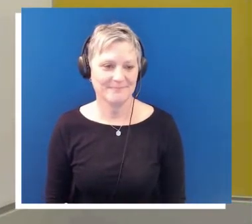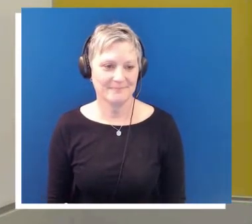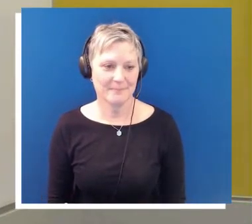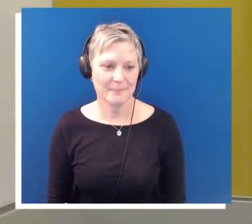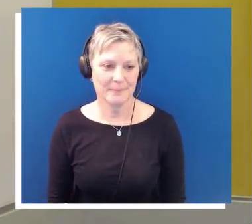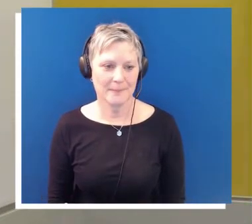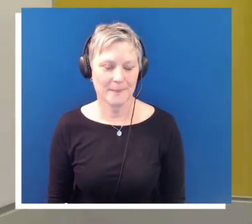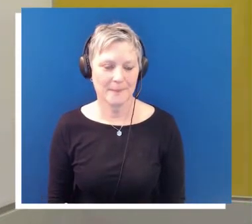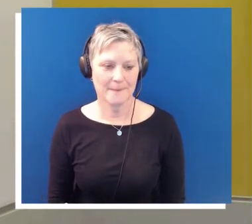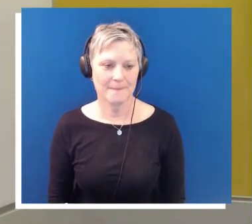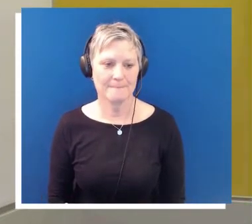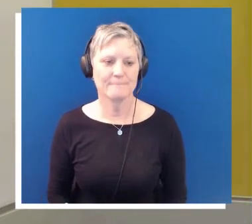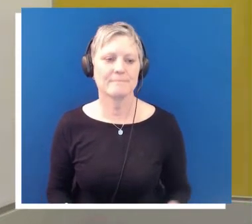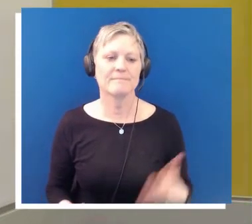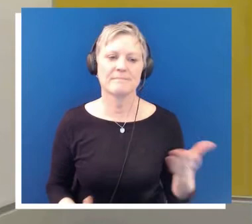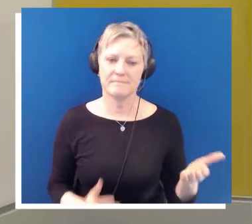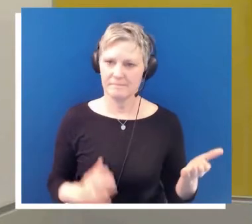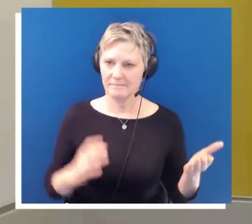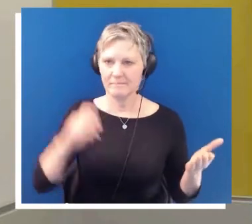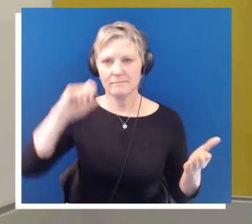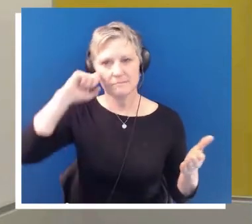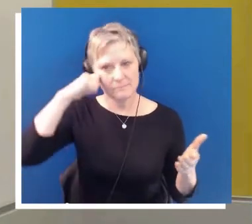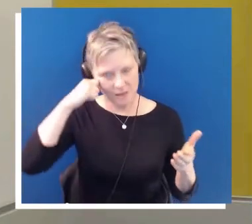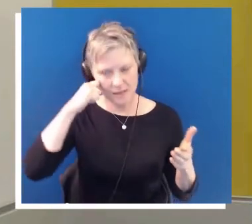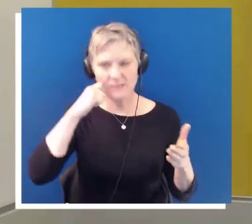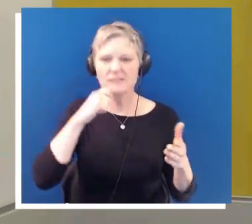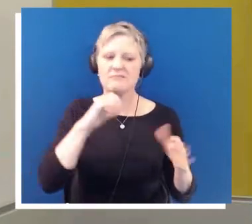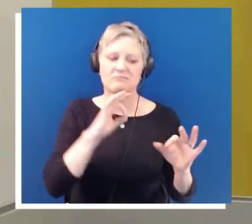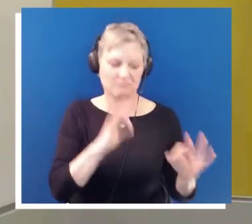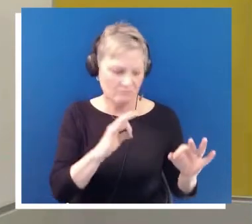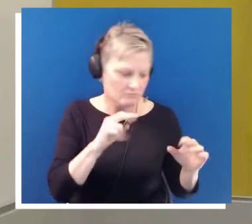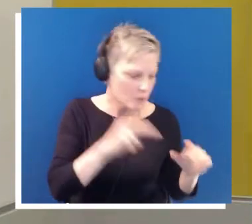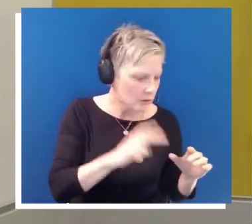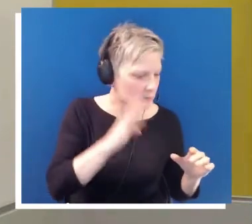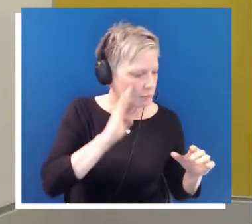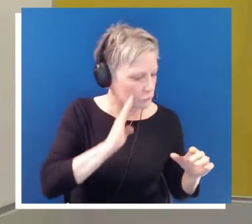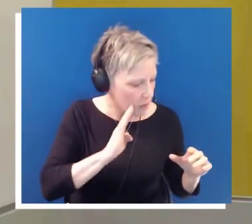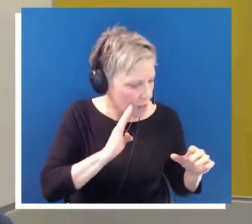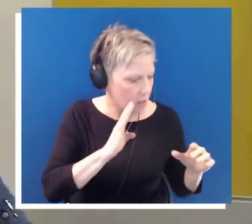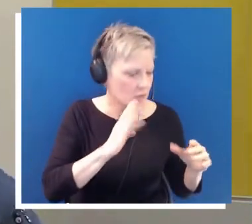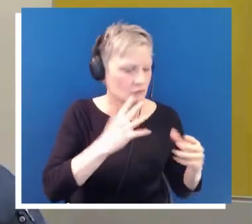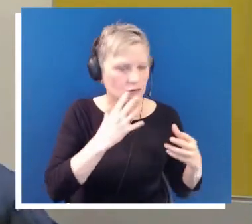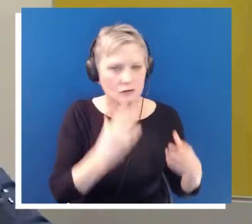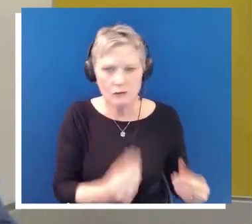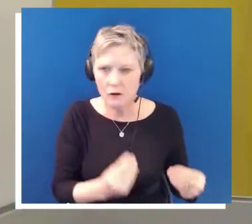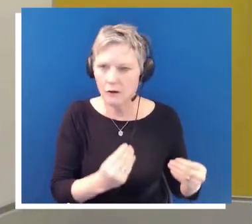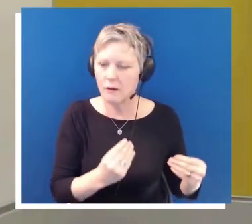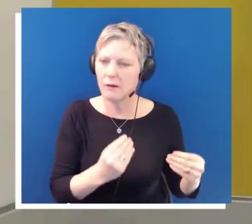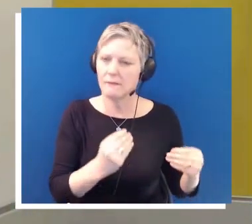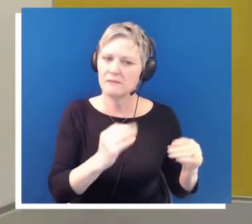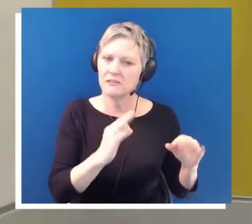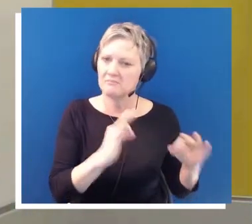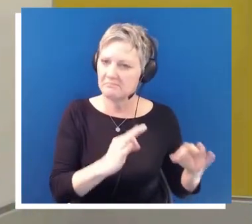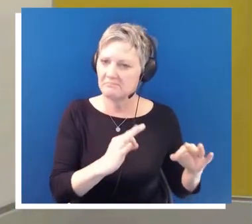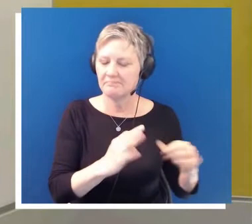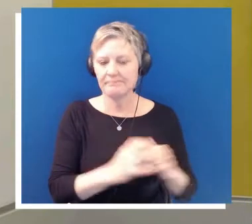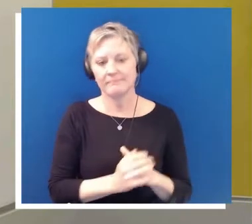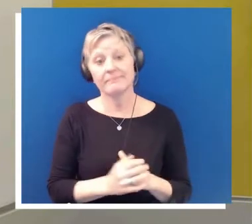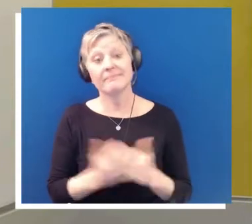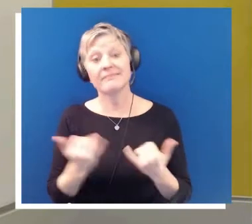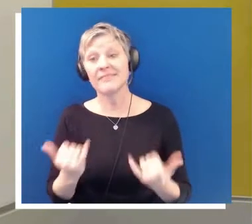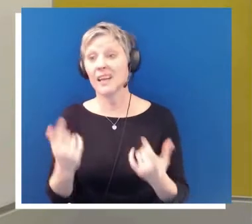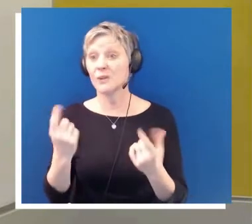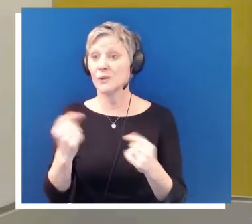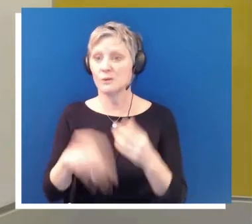That looks good. They're starting to caramelize, starting to break down a little bit. That looks good. And now what we're going to do is we're actually going to add our